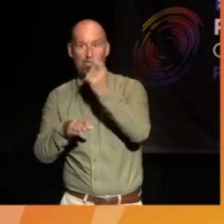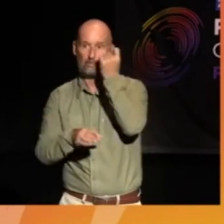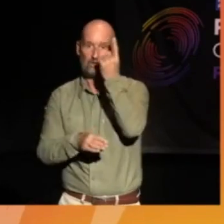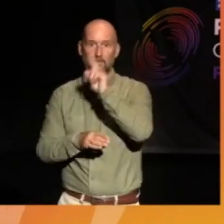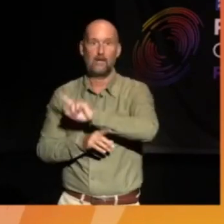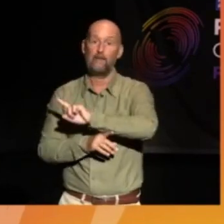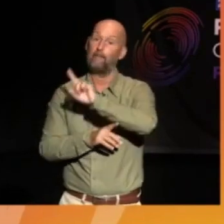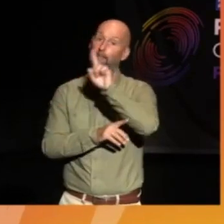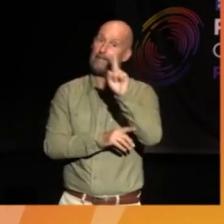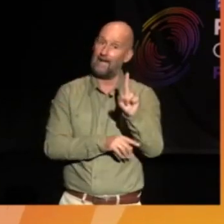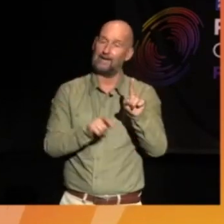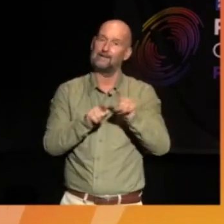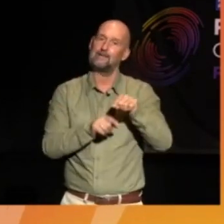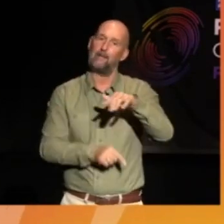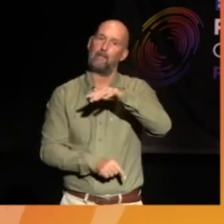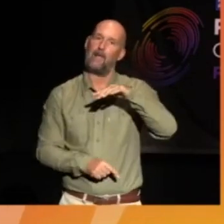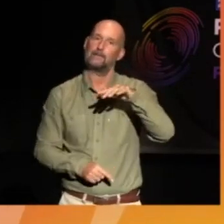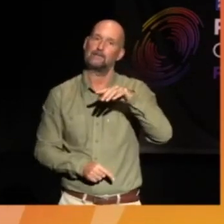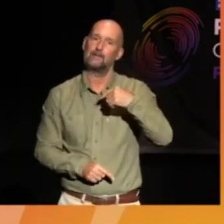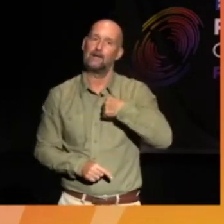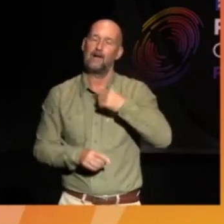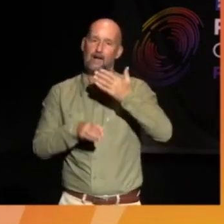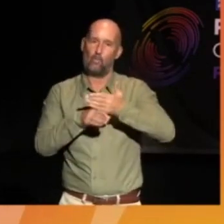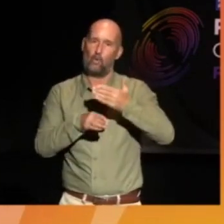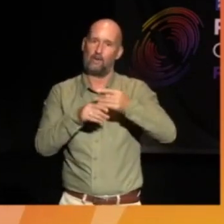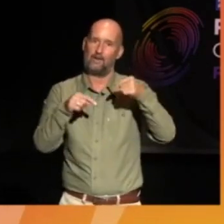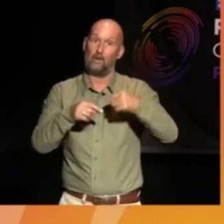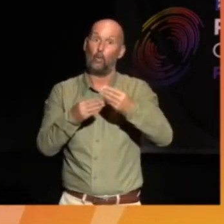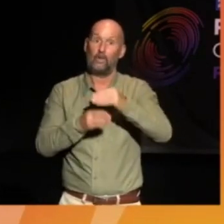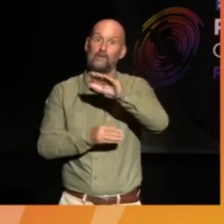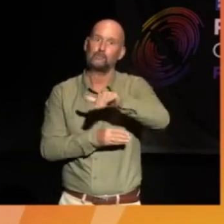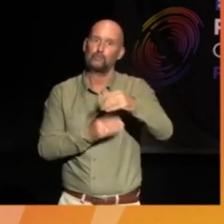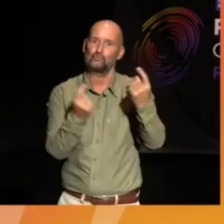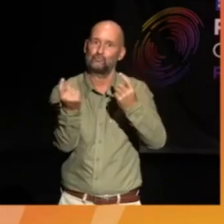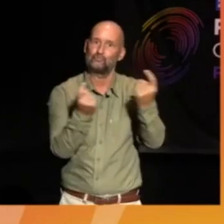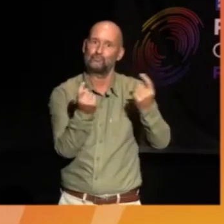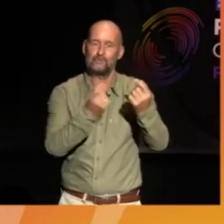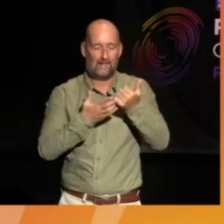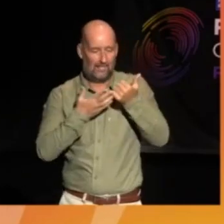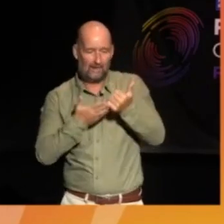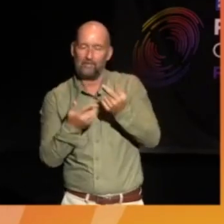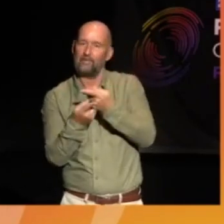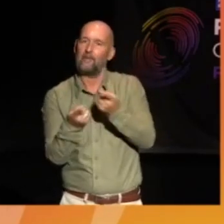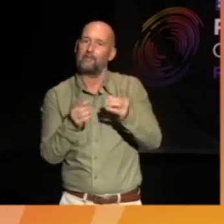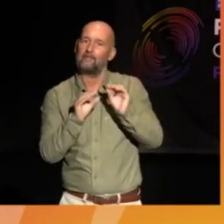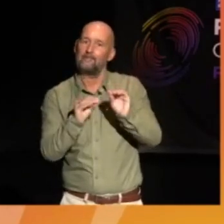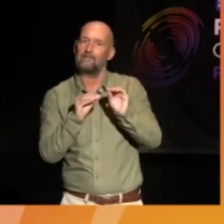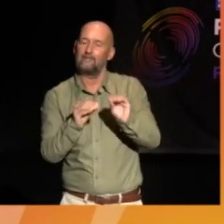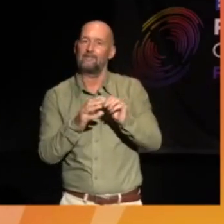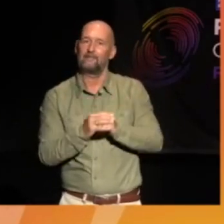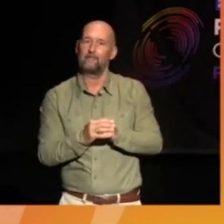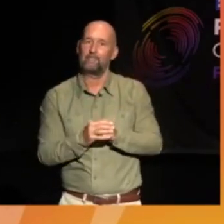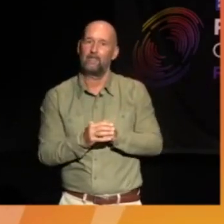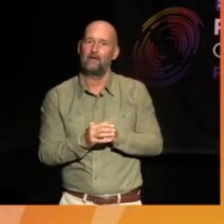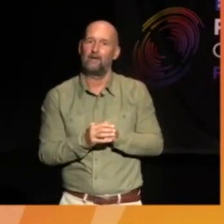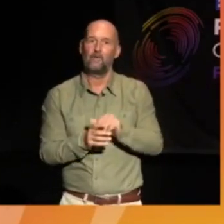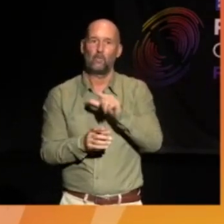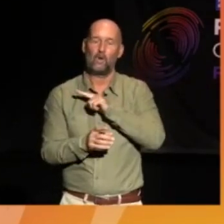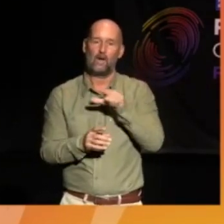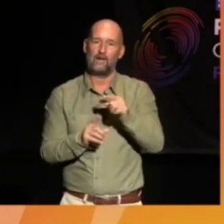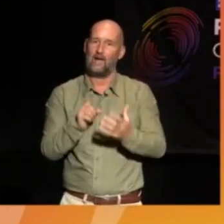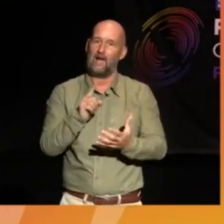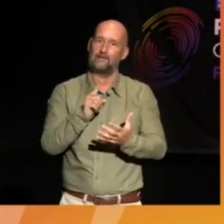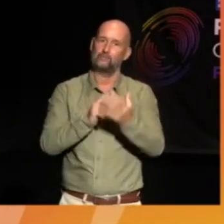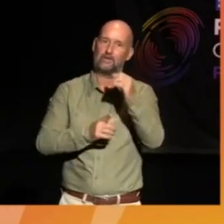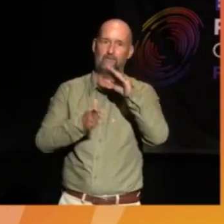to this place. And now I'm working here with the children and helping them what I have achieved through this Bal